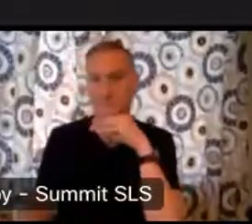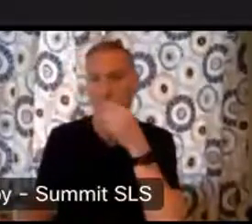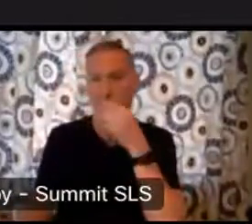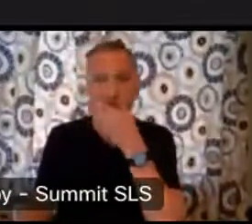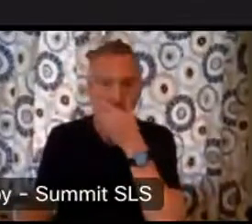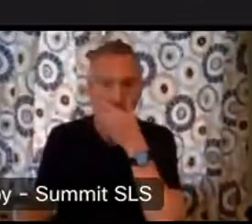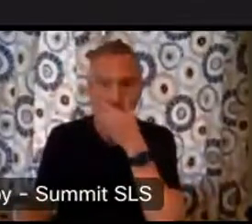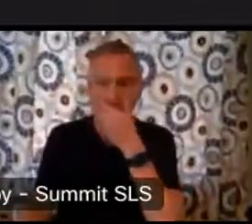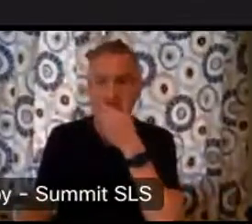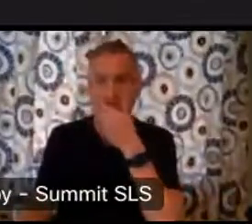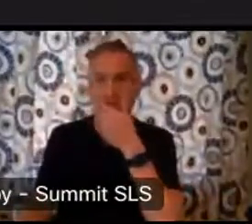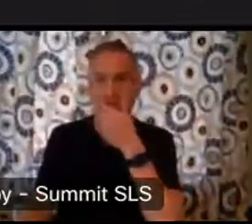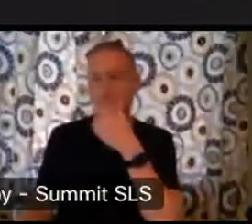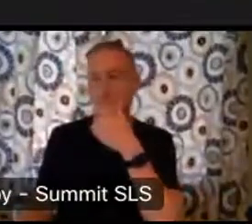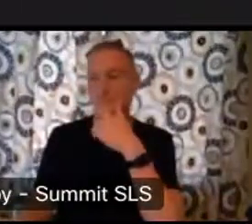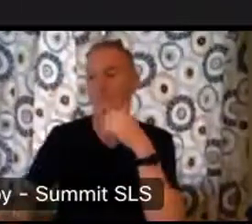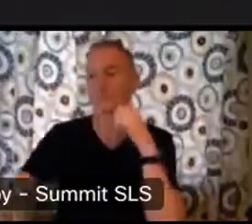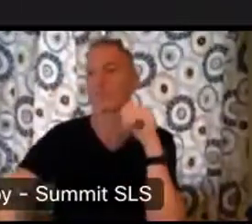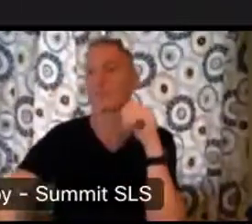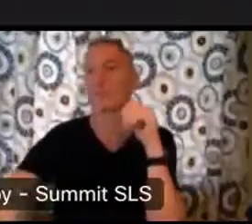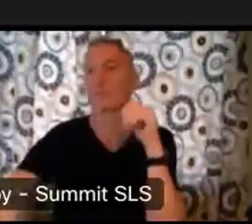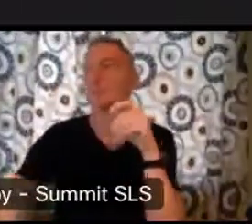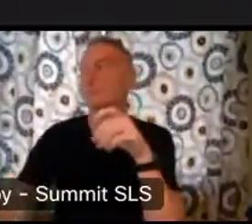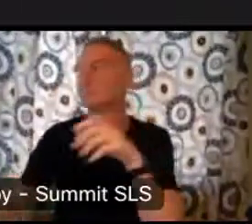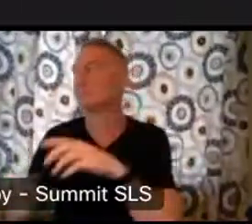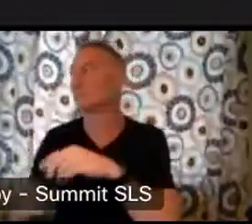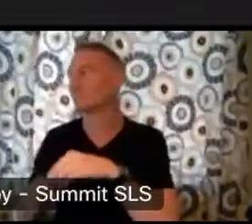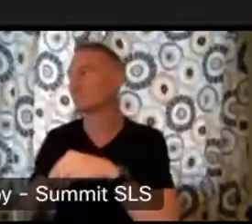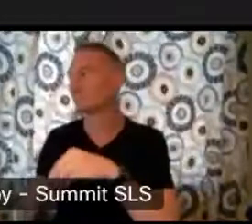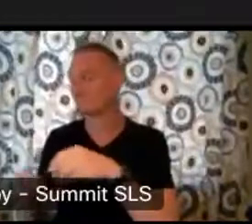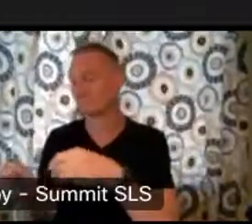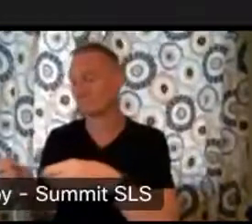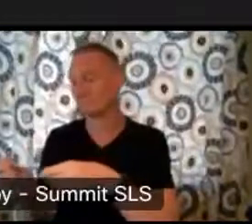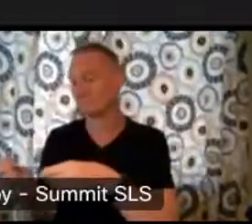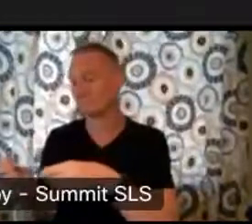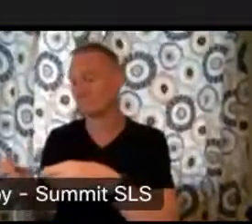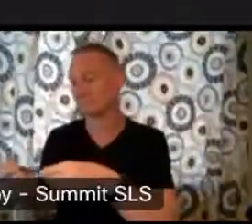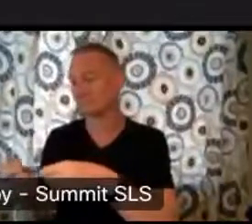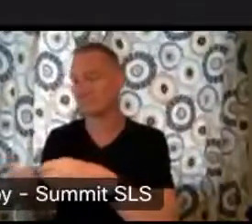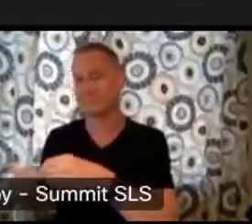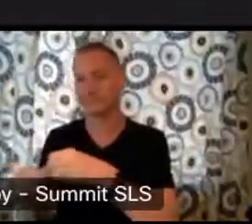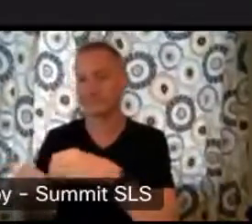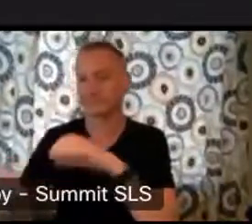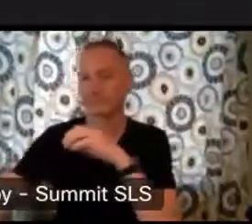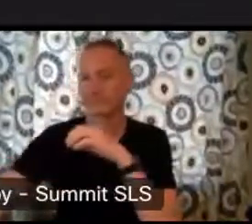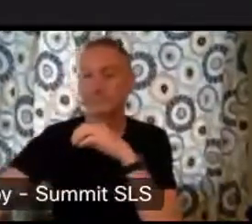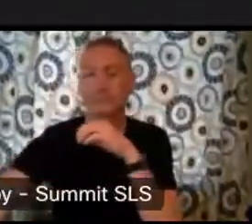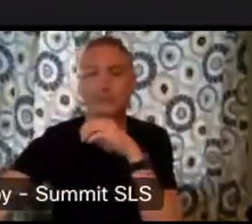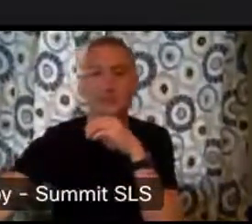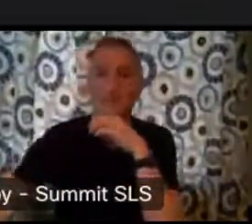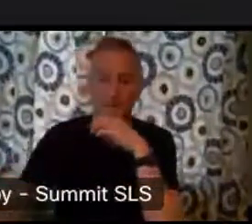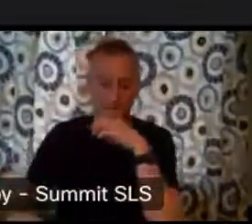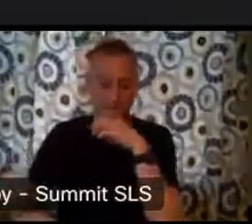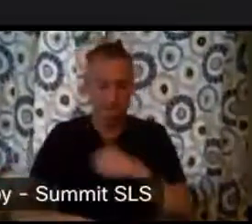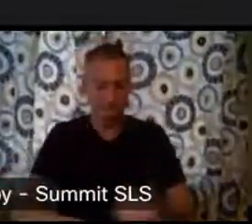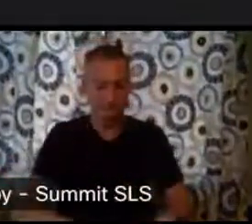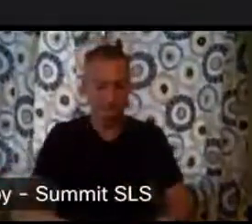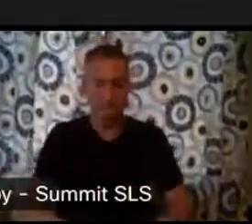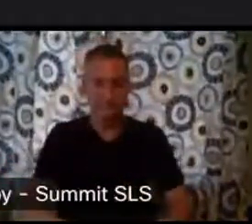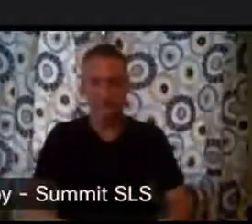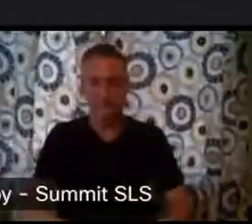that they want us to use? Again, I think that's a great idea for us to be kind of standardize things, right? Like if, and we've certainly done that in